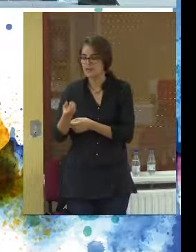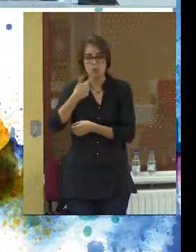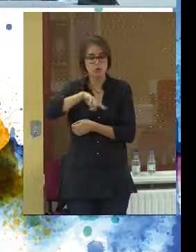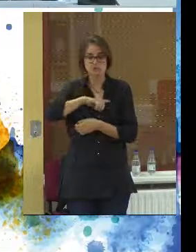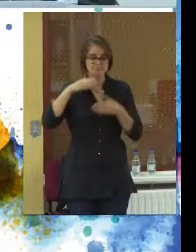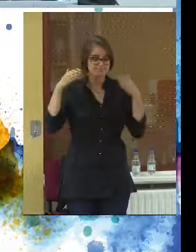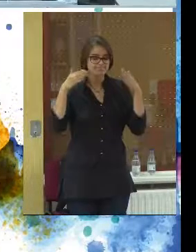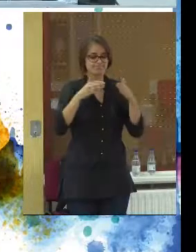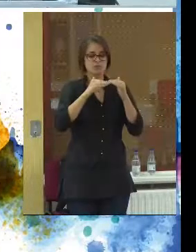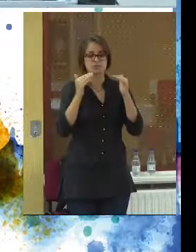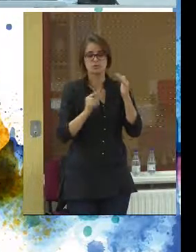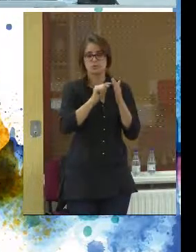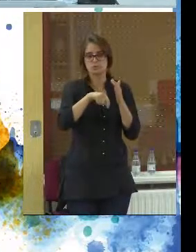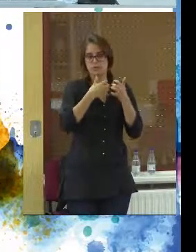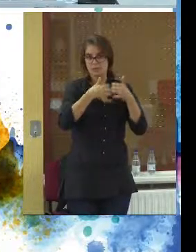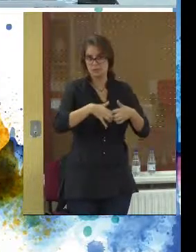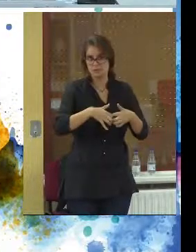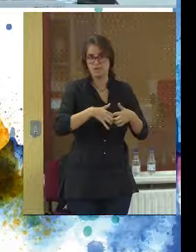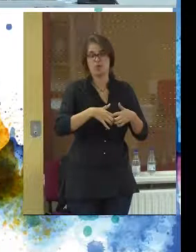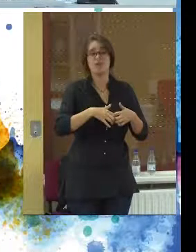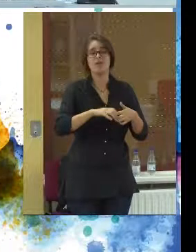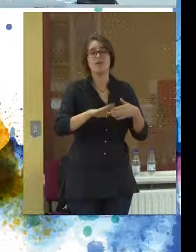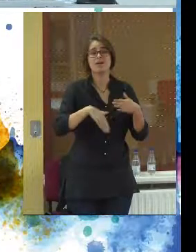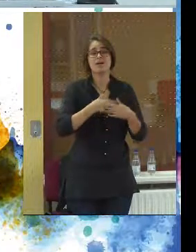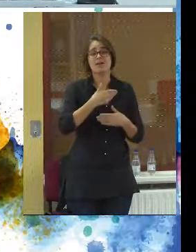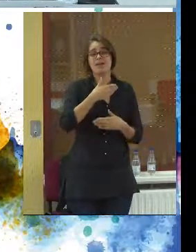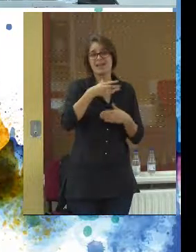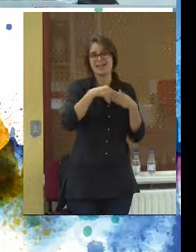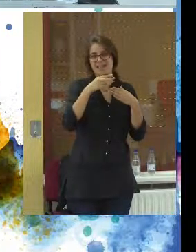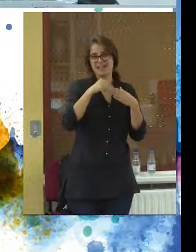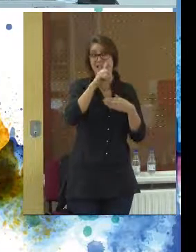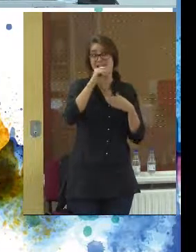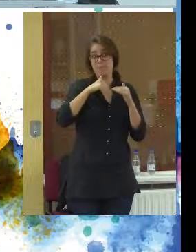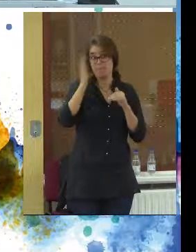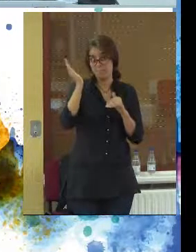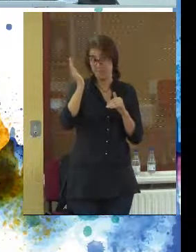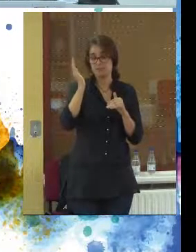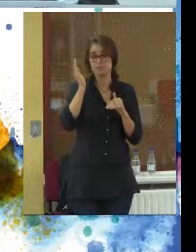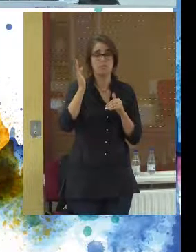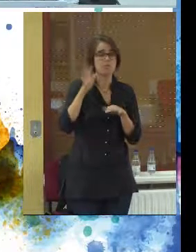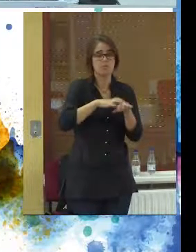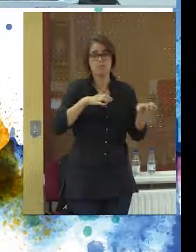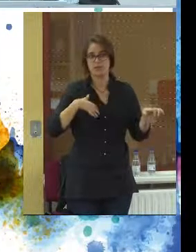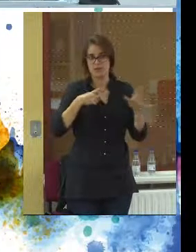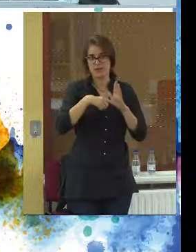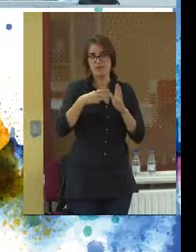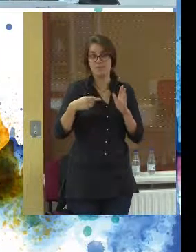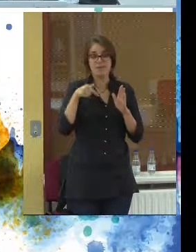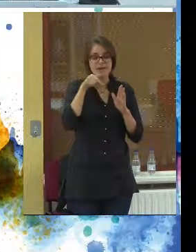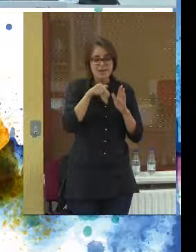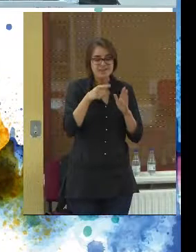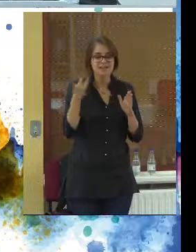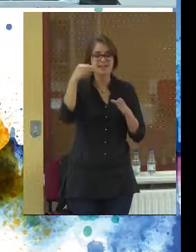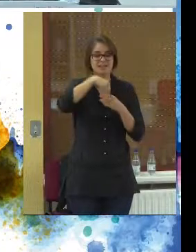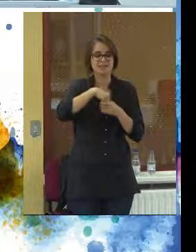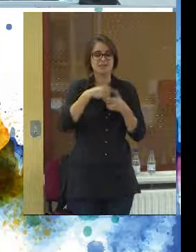sectors like services, but with manufacturing. Almost all are located in Guipúzcoa.